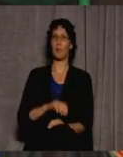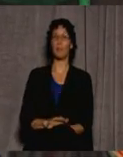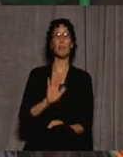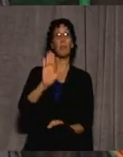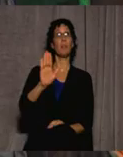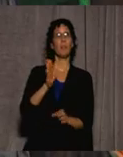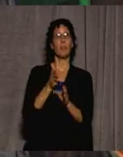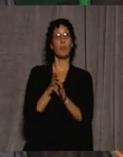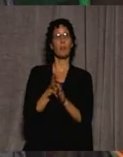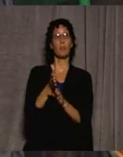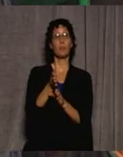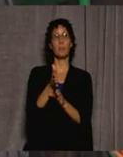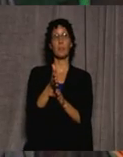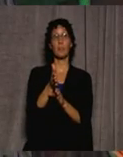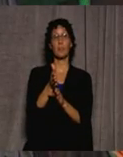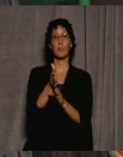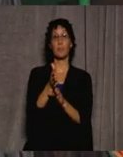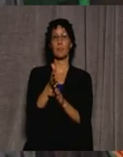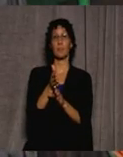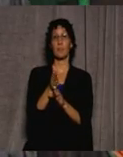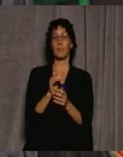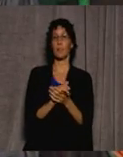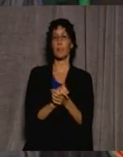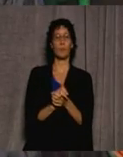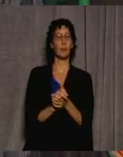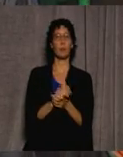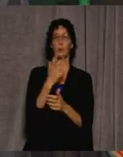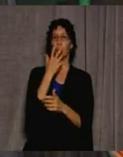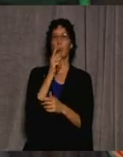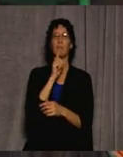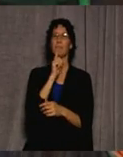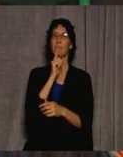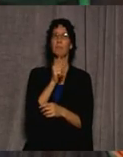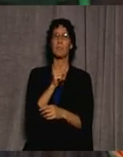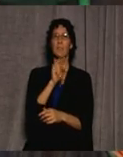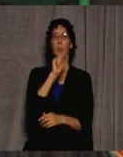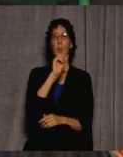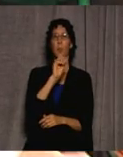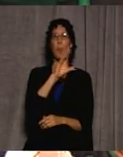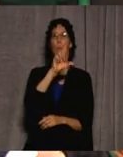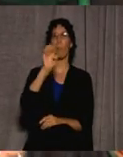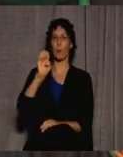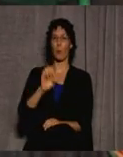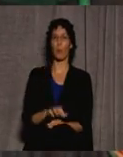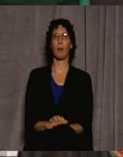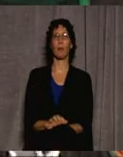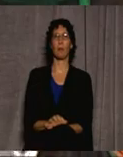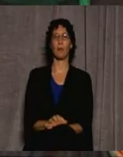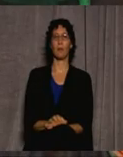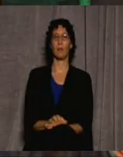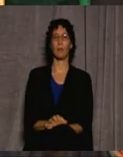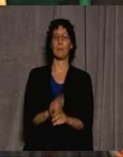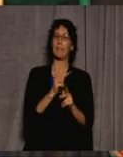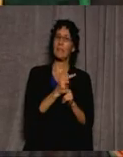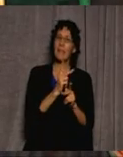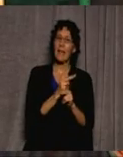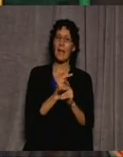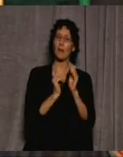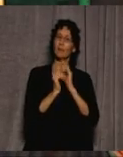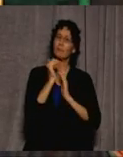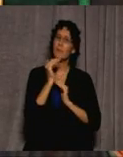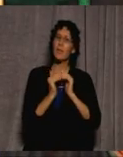so, so incredibly noble. To be providing care and comfort and